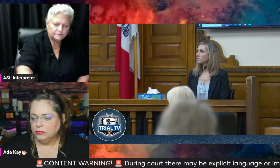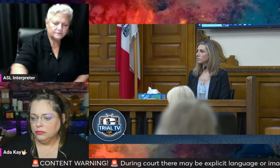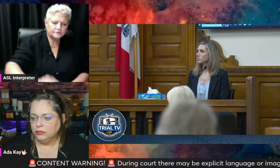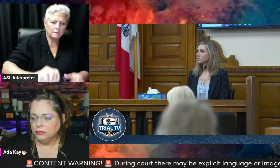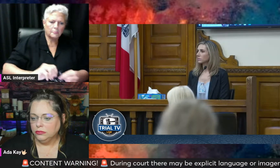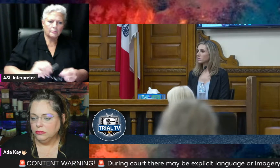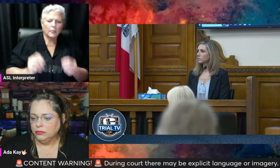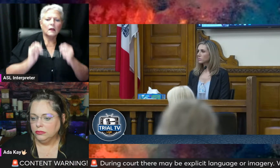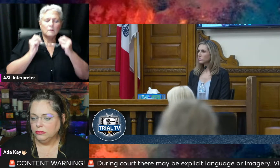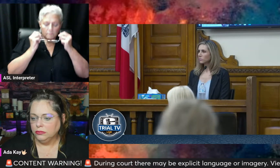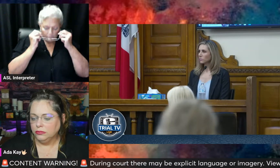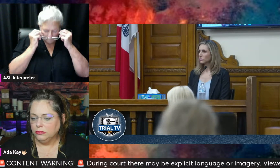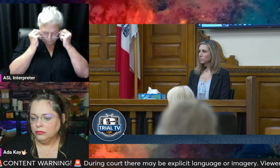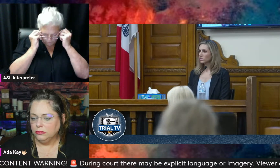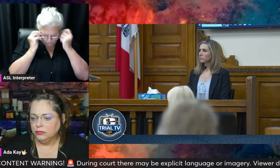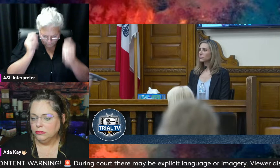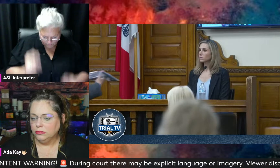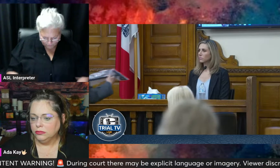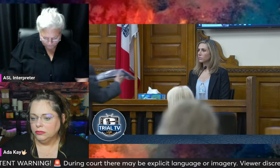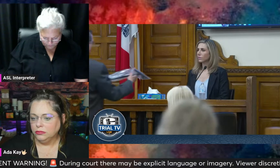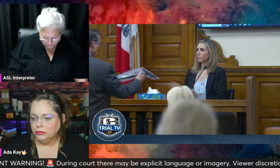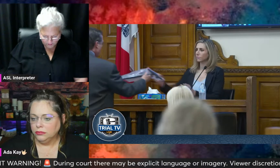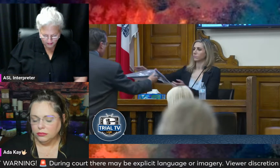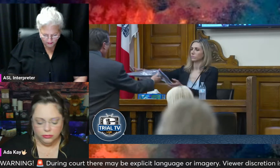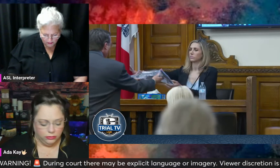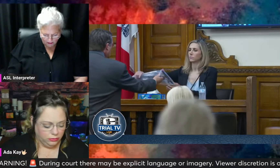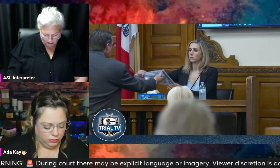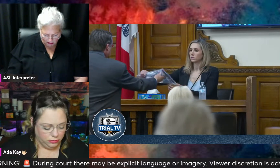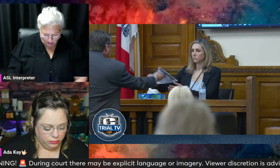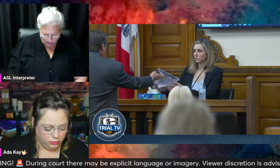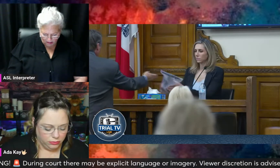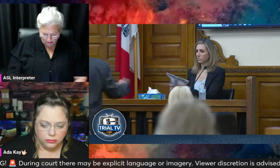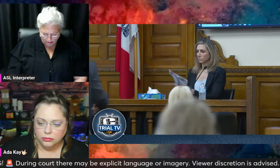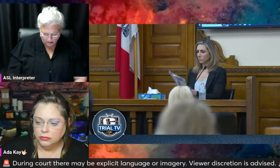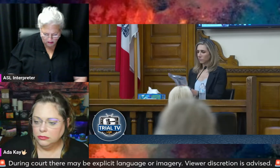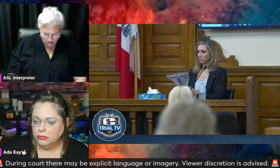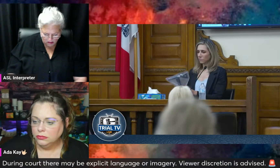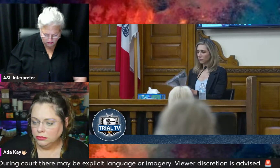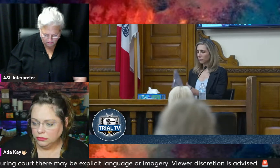Let me show you what's been marked as Exhibit 14.